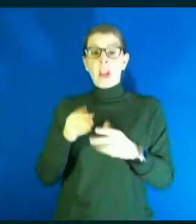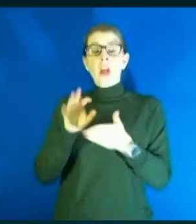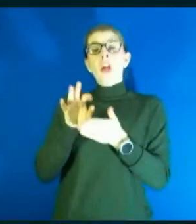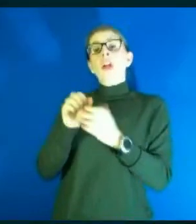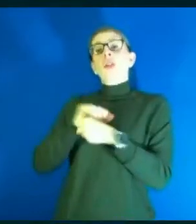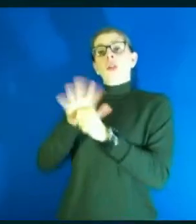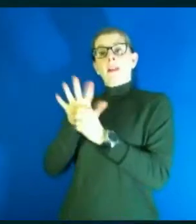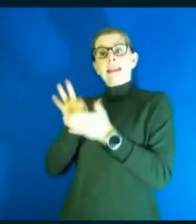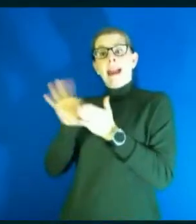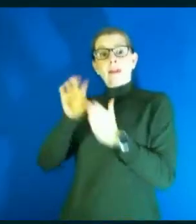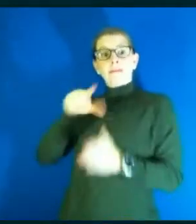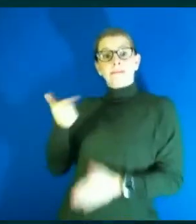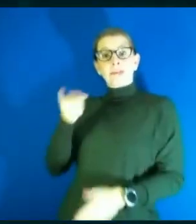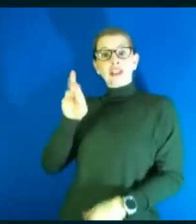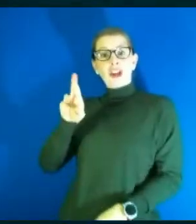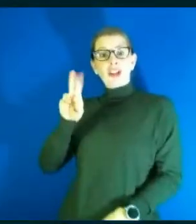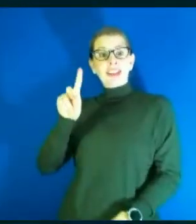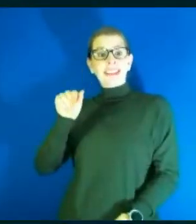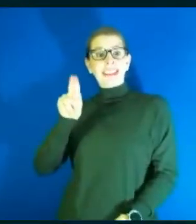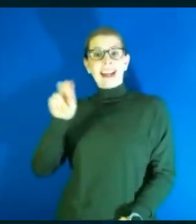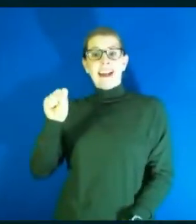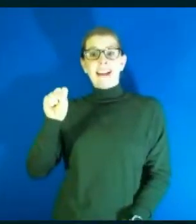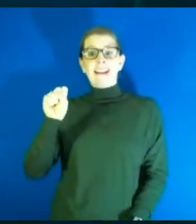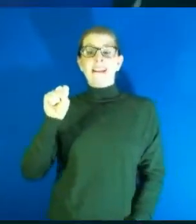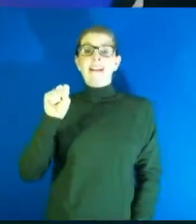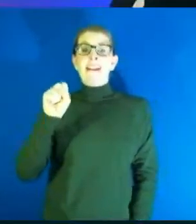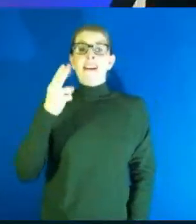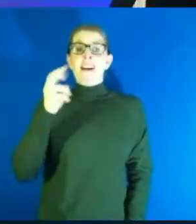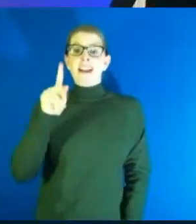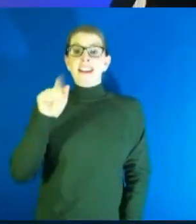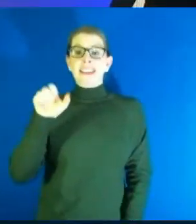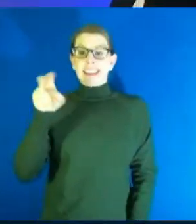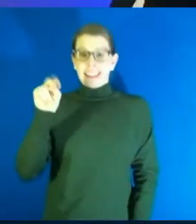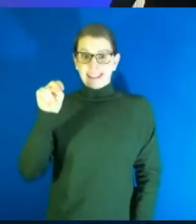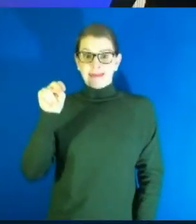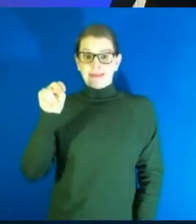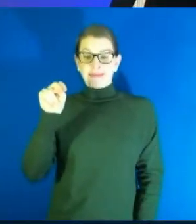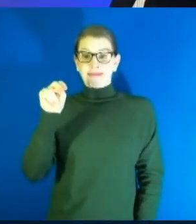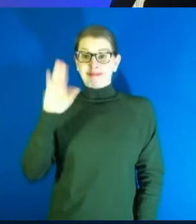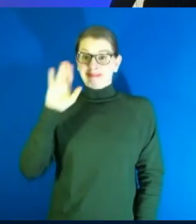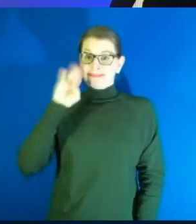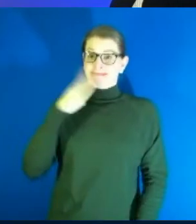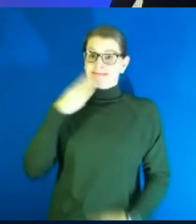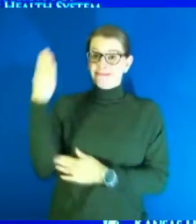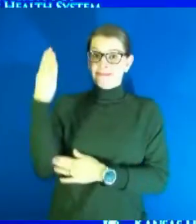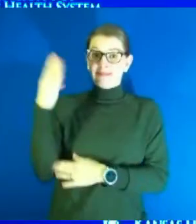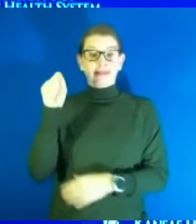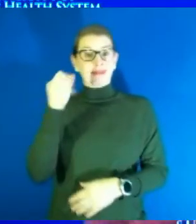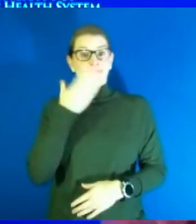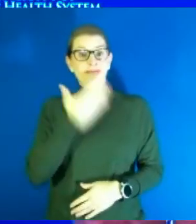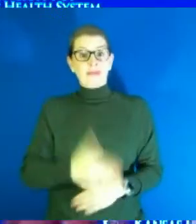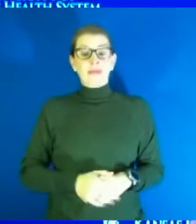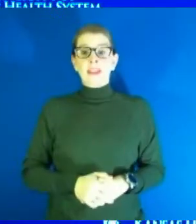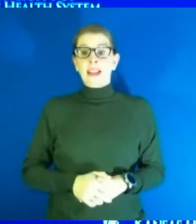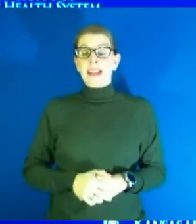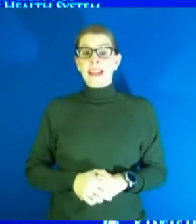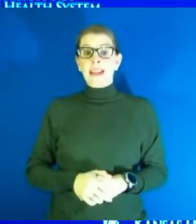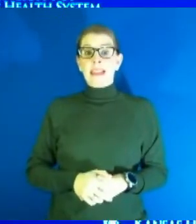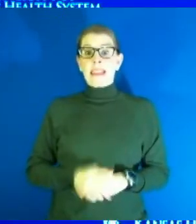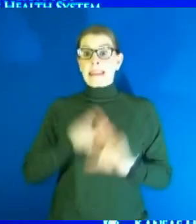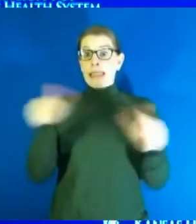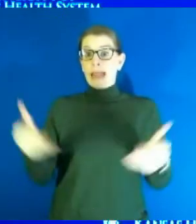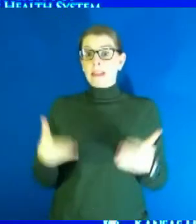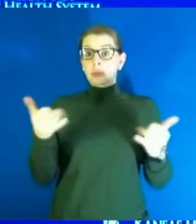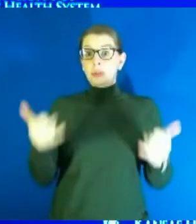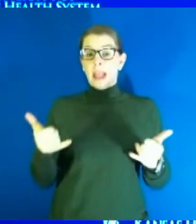Dana Hawkinson, who's joining us this morning. Good morning to you. Yeah, hi. Yeah, hi. I think it'll be a good show. You know, our guest today, we know that emergency